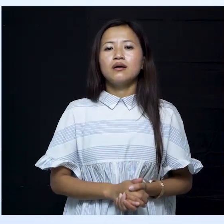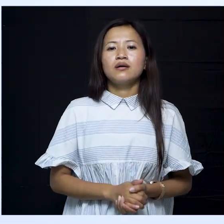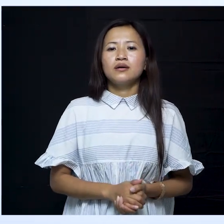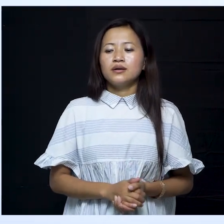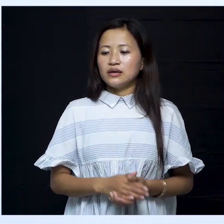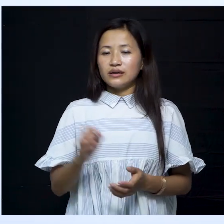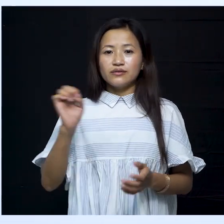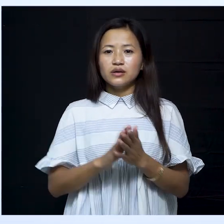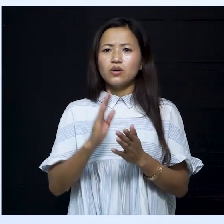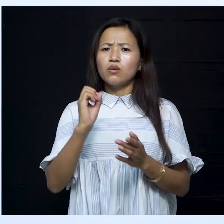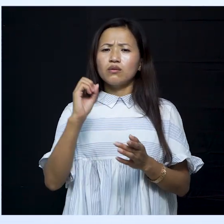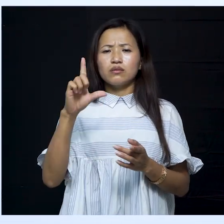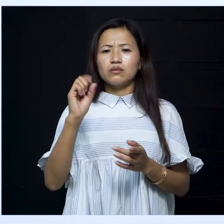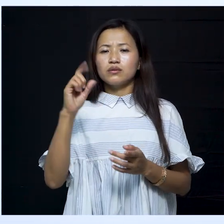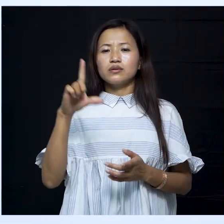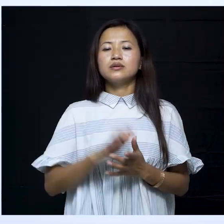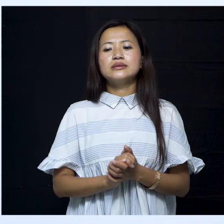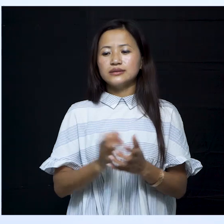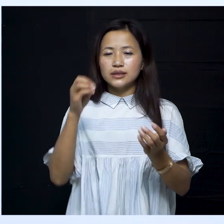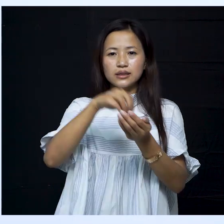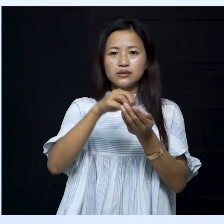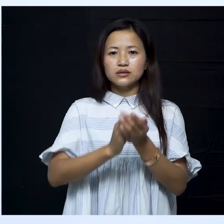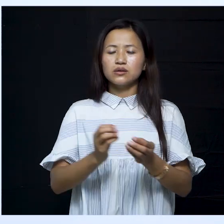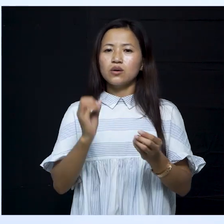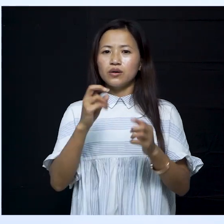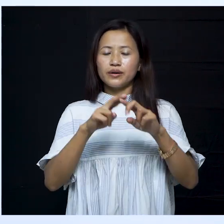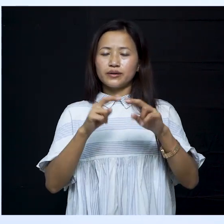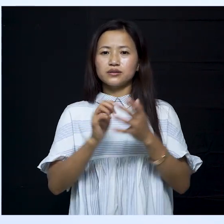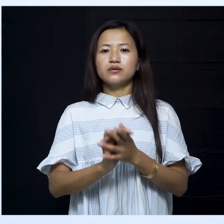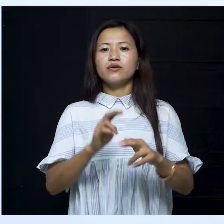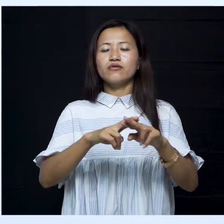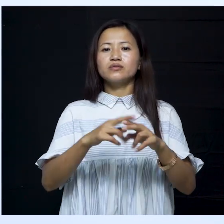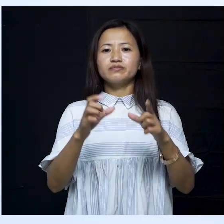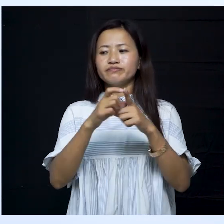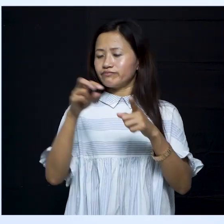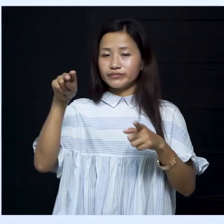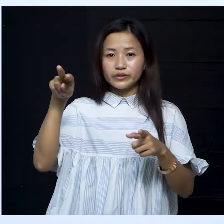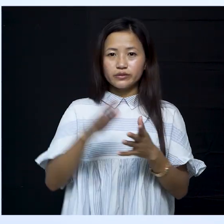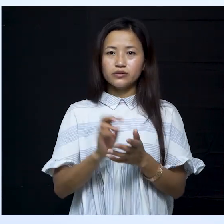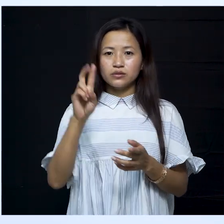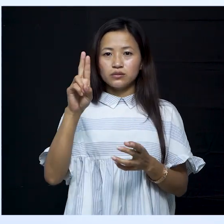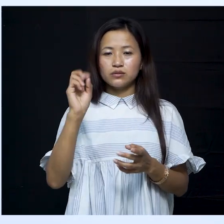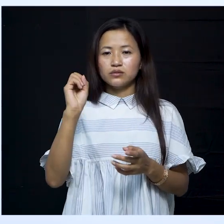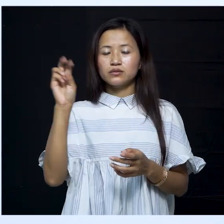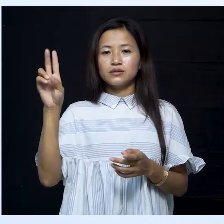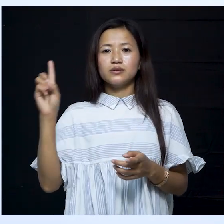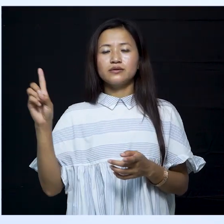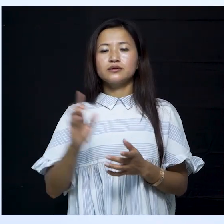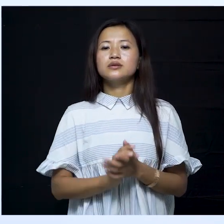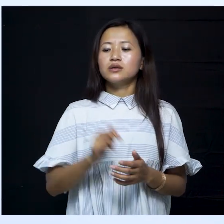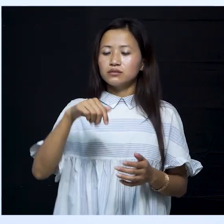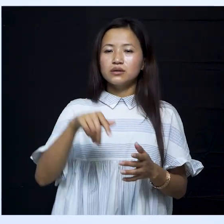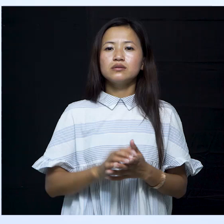even, like I said, LOL, that is been added to the Oxford Dictionary in 2011. See, it evolved into a word, and